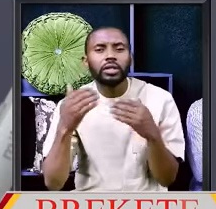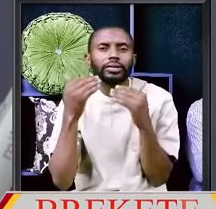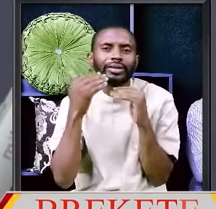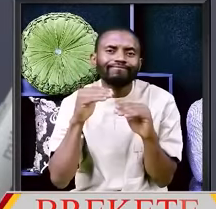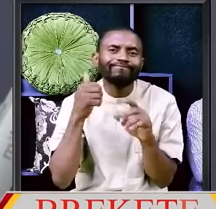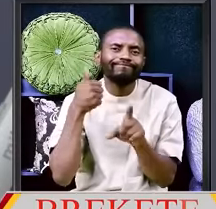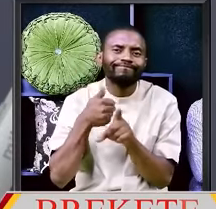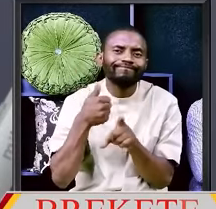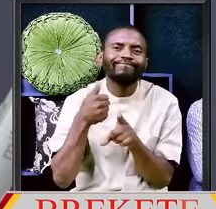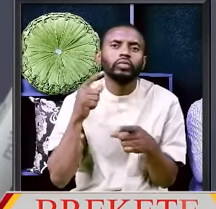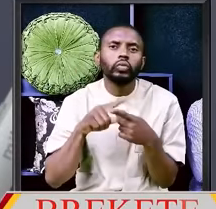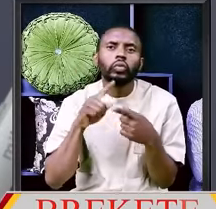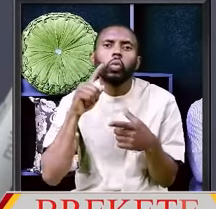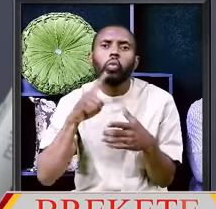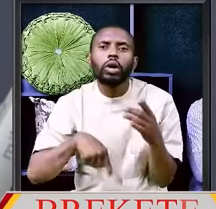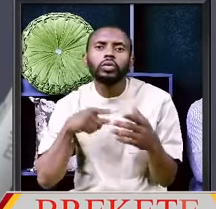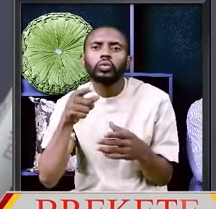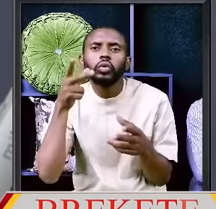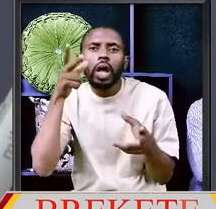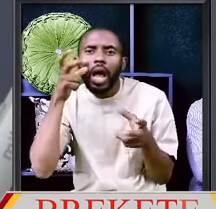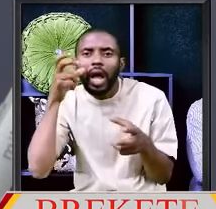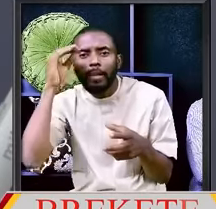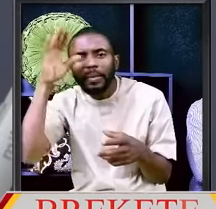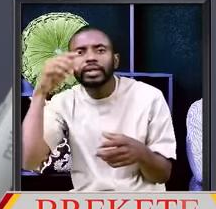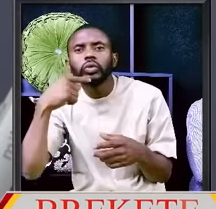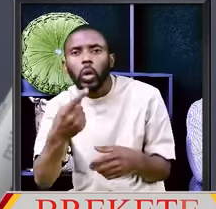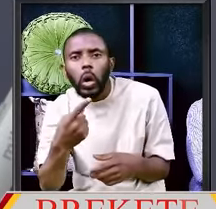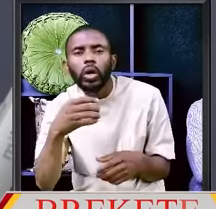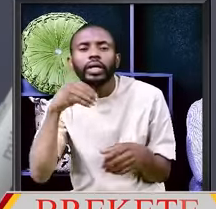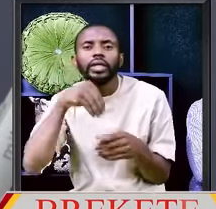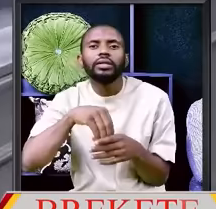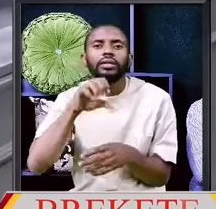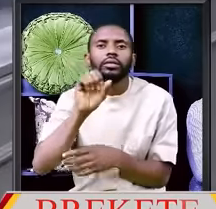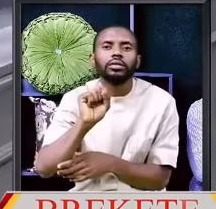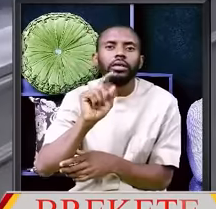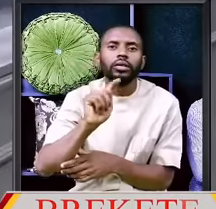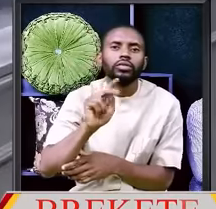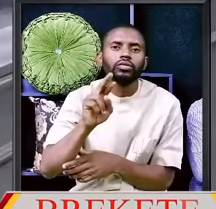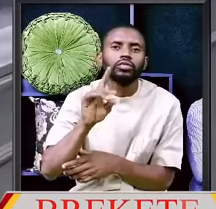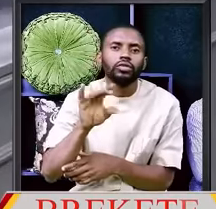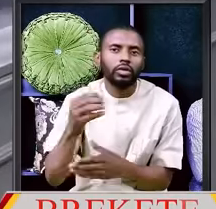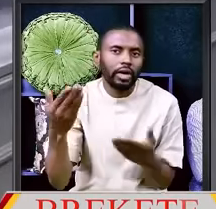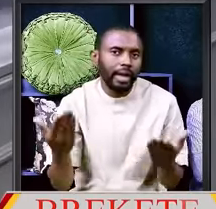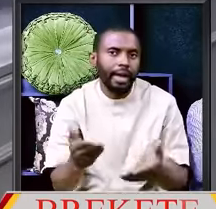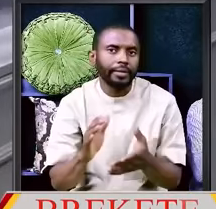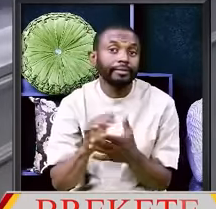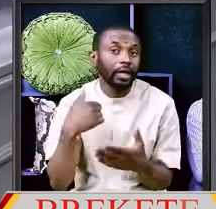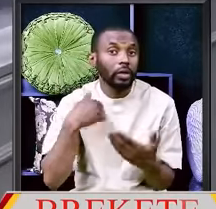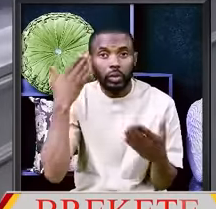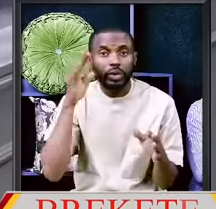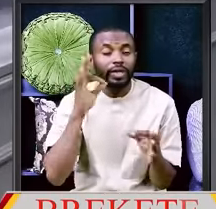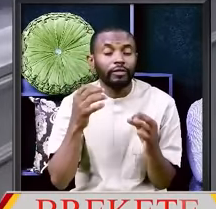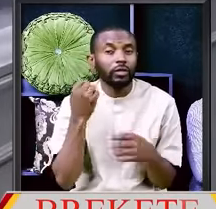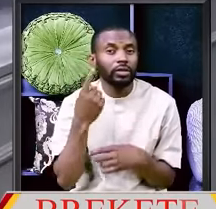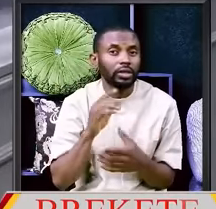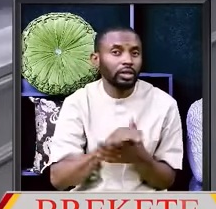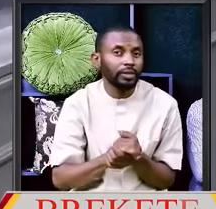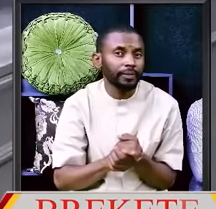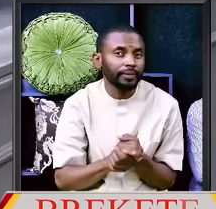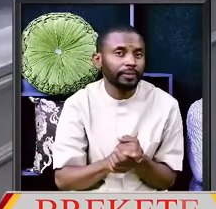restrict yourself to waiting you hear the man talk for studio here. I don't know whether you understand. Okay, you want